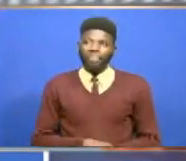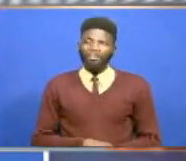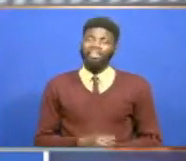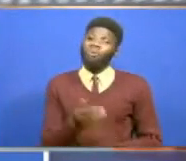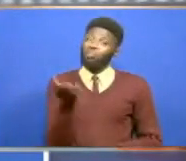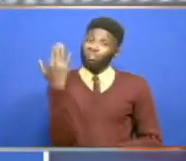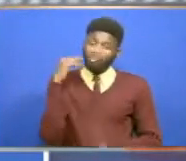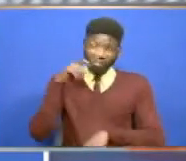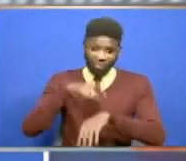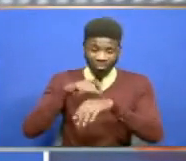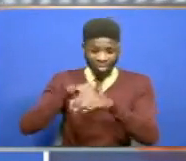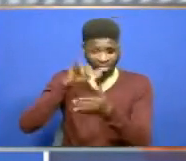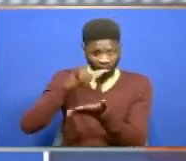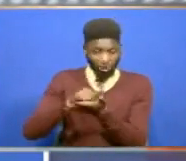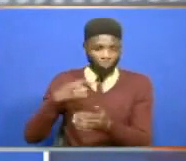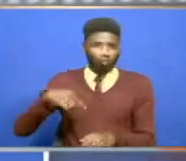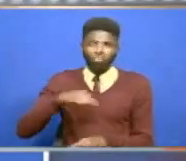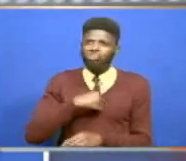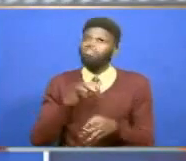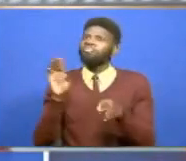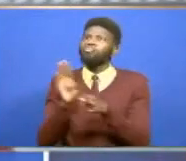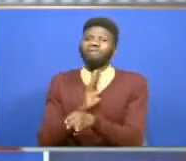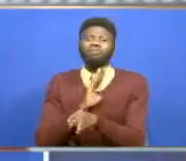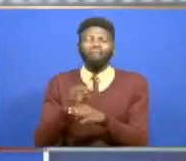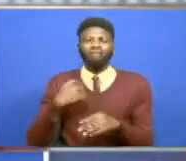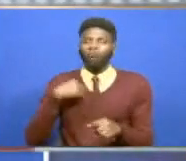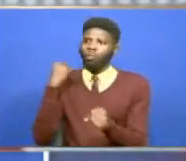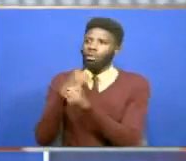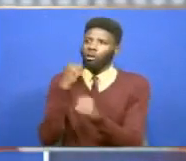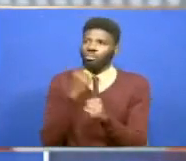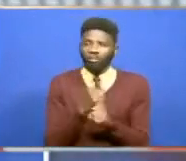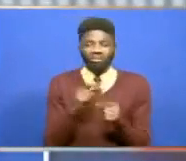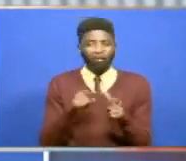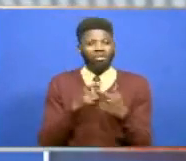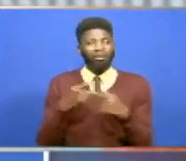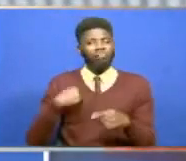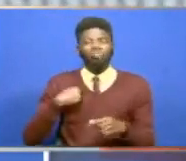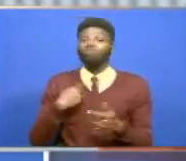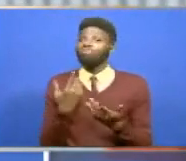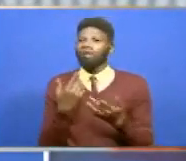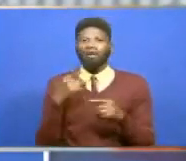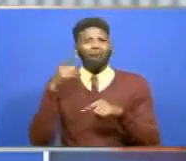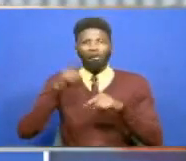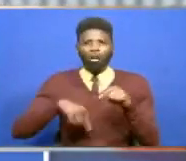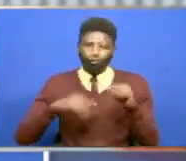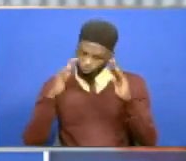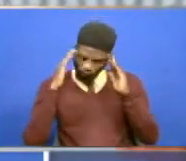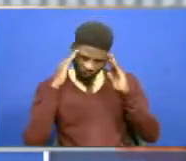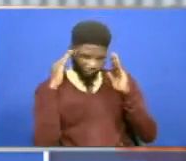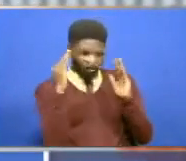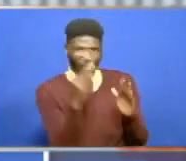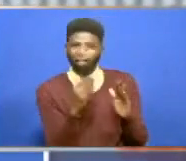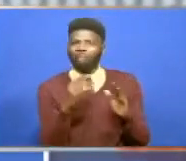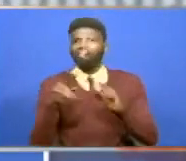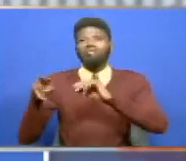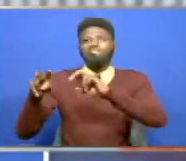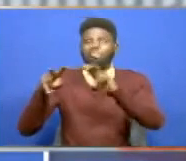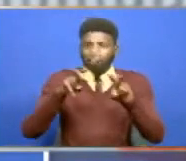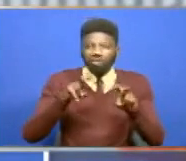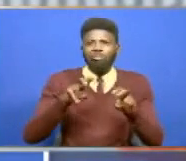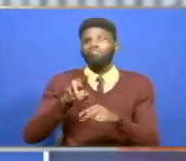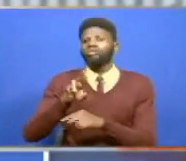we were engaged, I was on job, and I couldn't manage to concentrate in sourcing the raw materials,